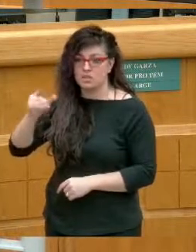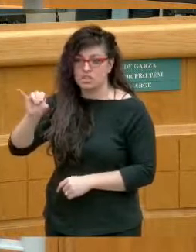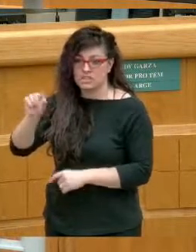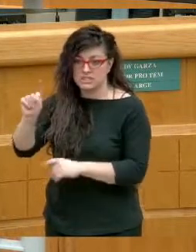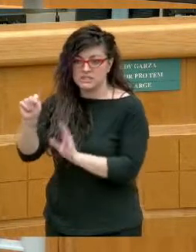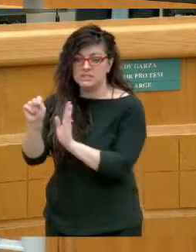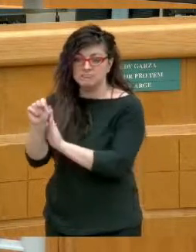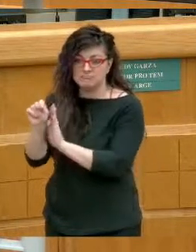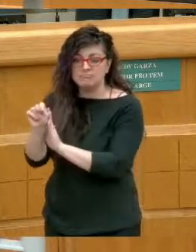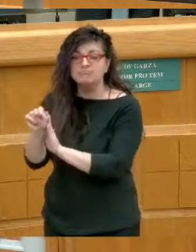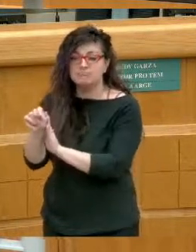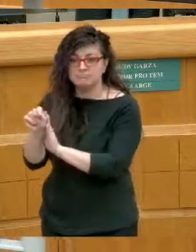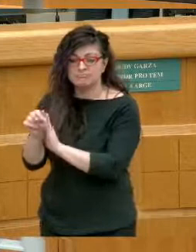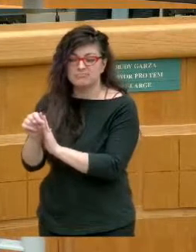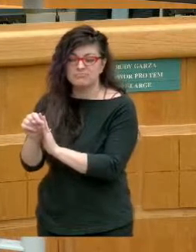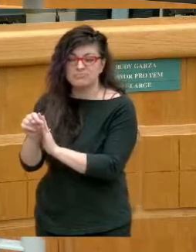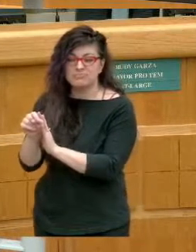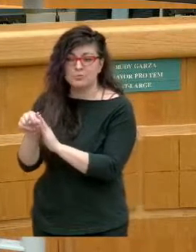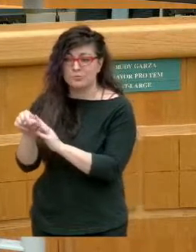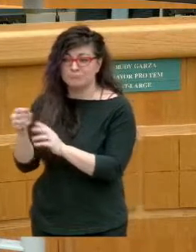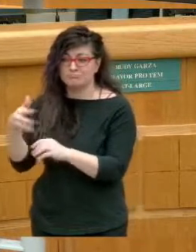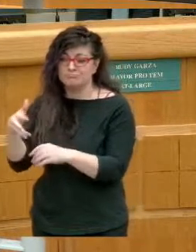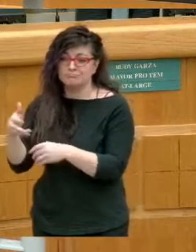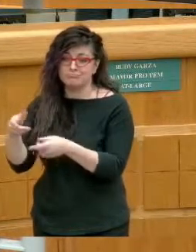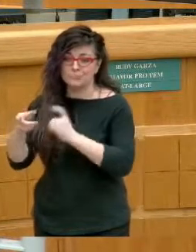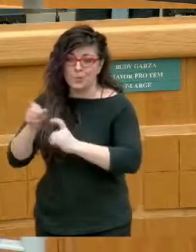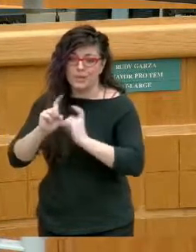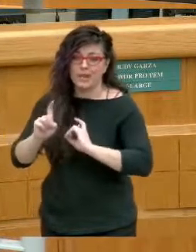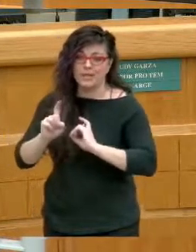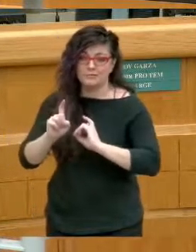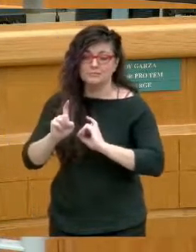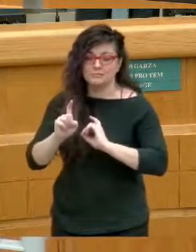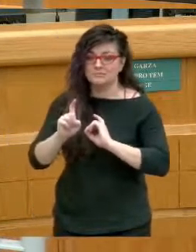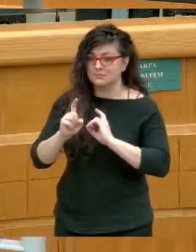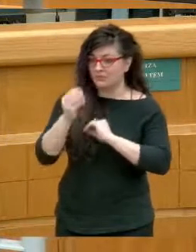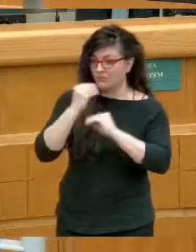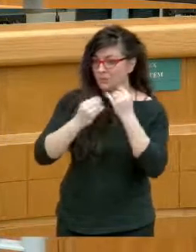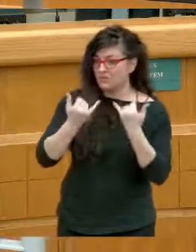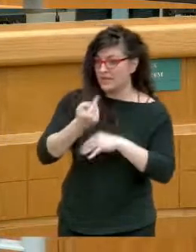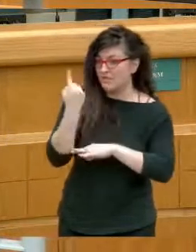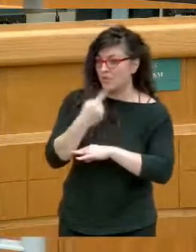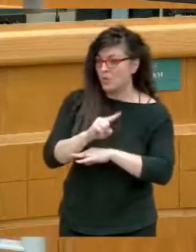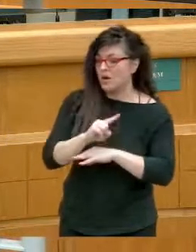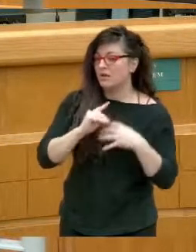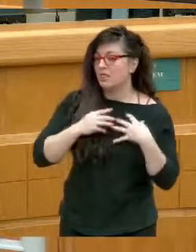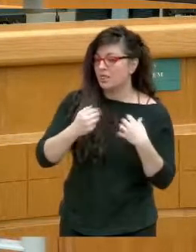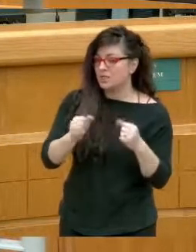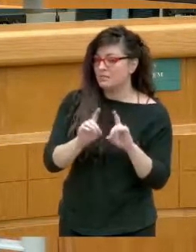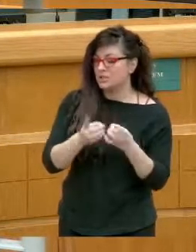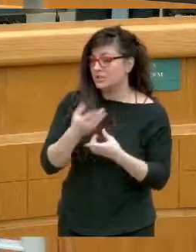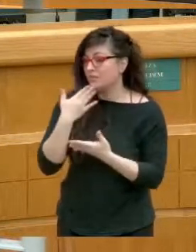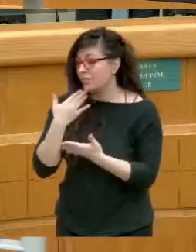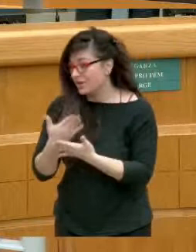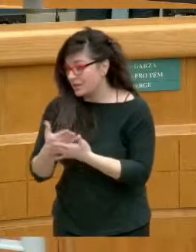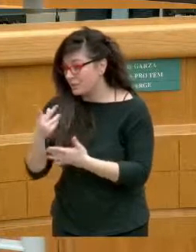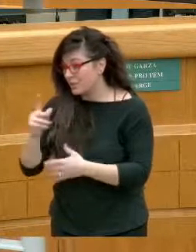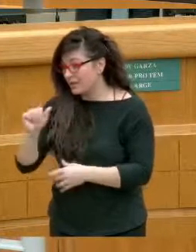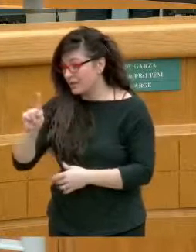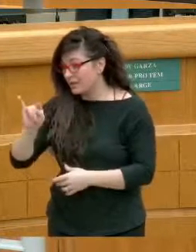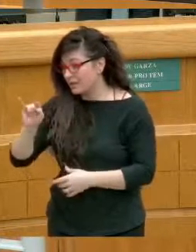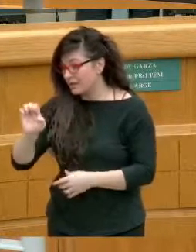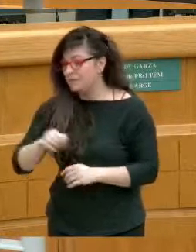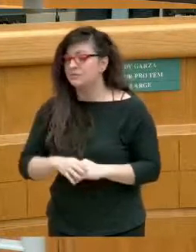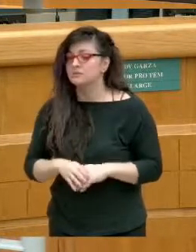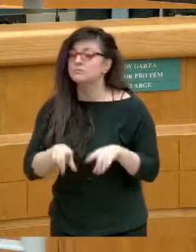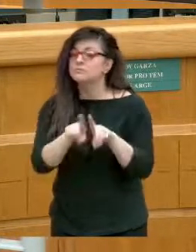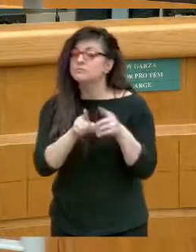health district staff today, and we want to thank Dr. Katie Sanchez for doing so. So thank you, Katie. And then we also want to thank several individuals